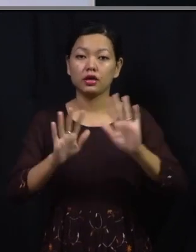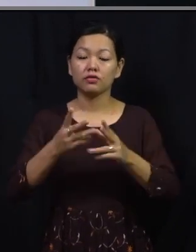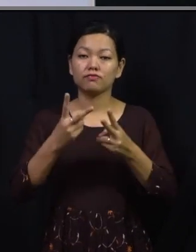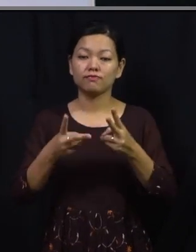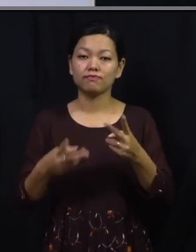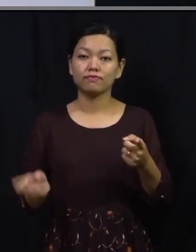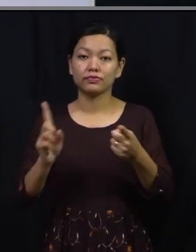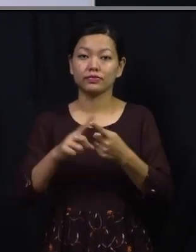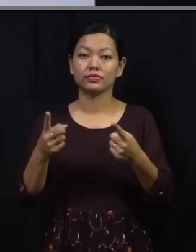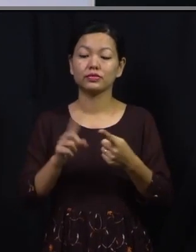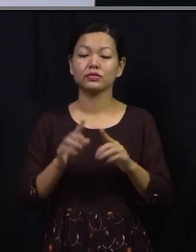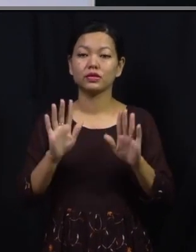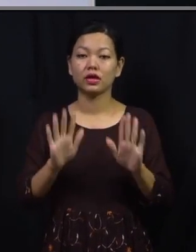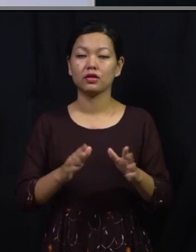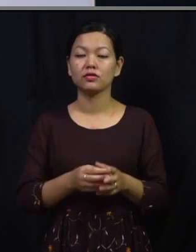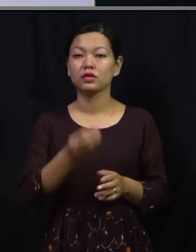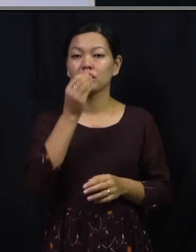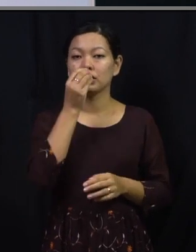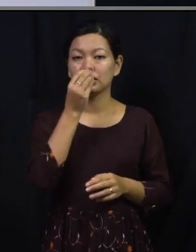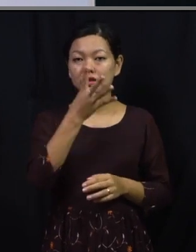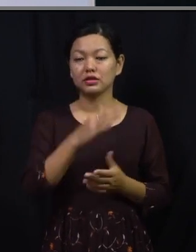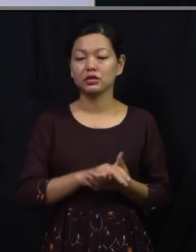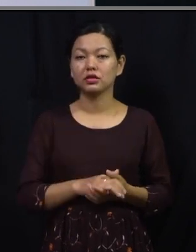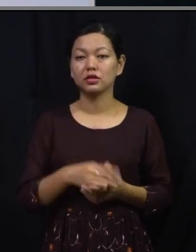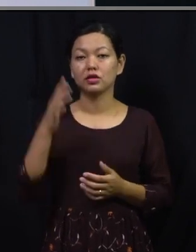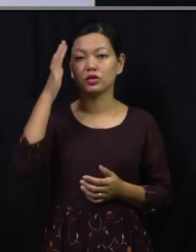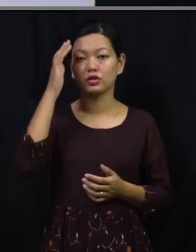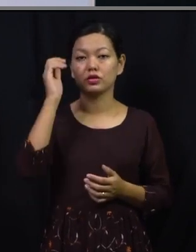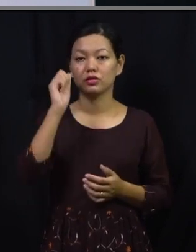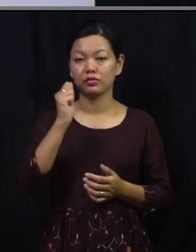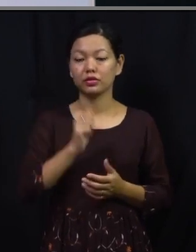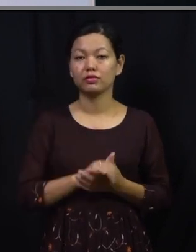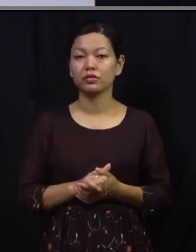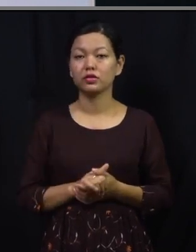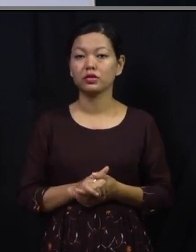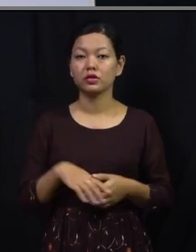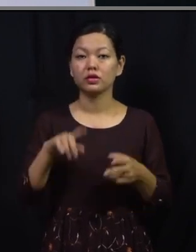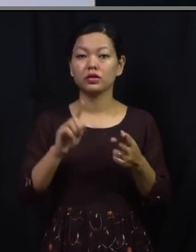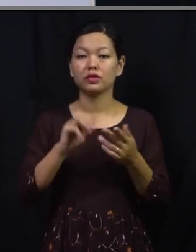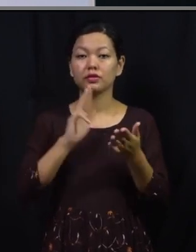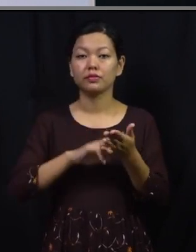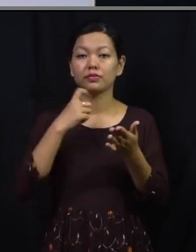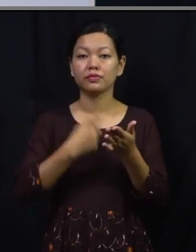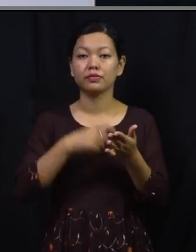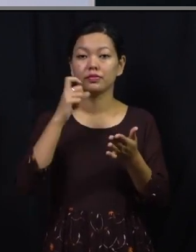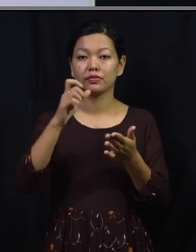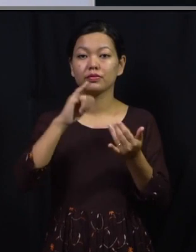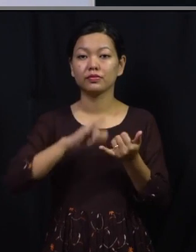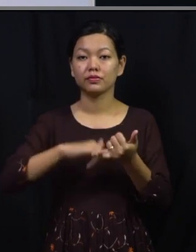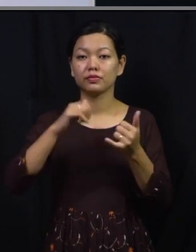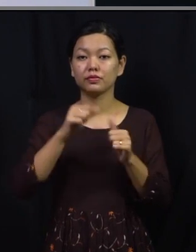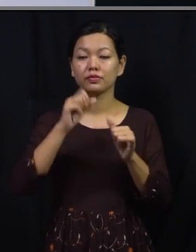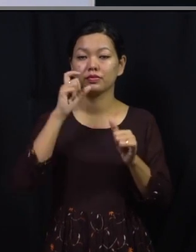that is, easiest way to remember these activities involved in accounting is IMRC,